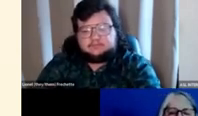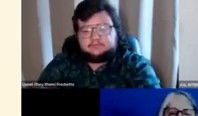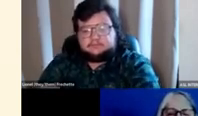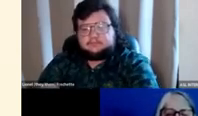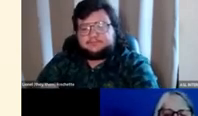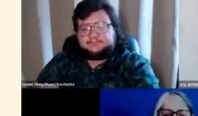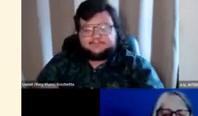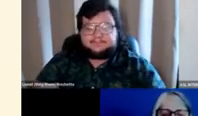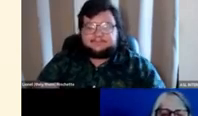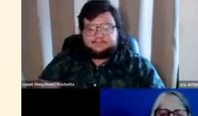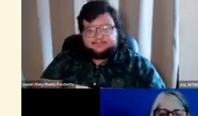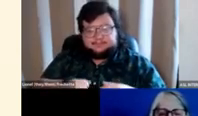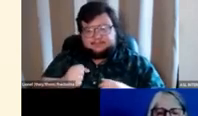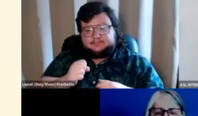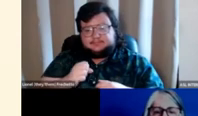last part.